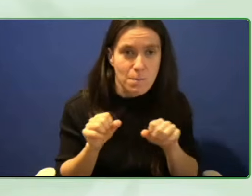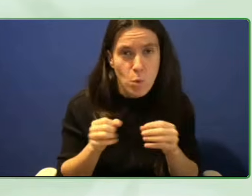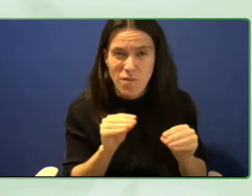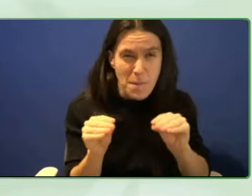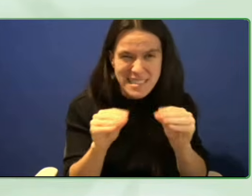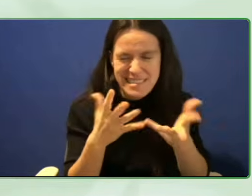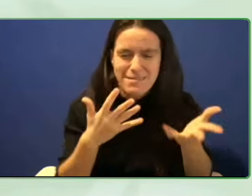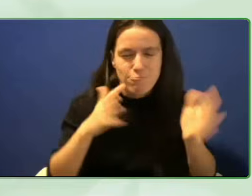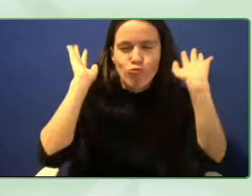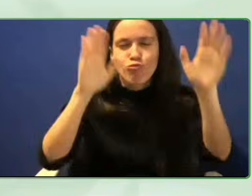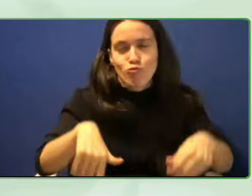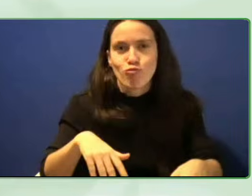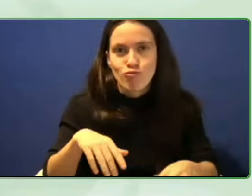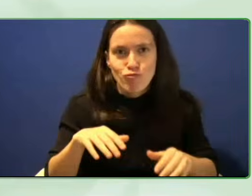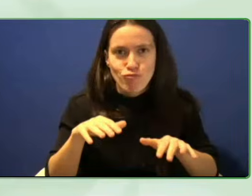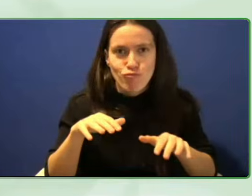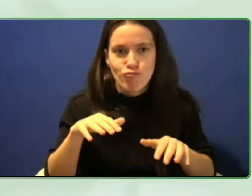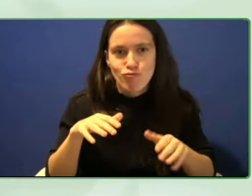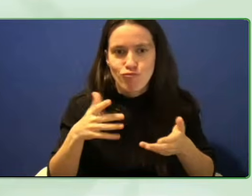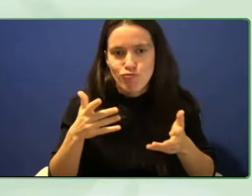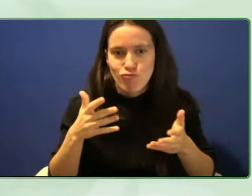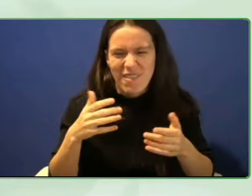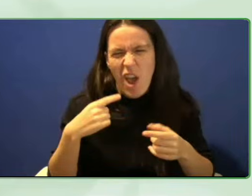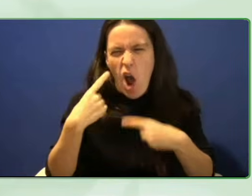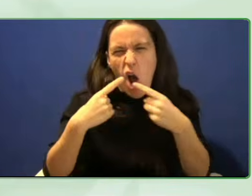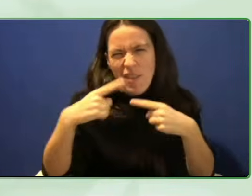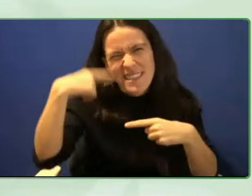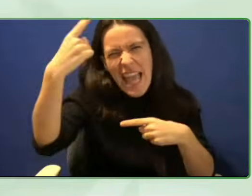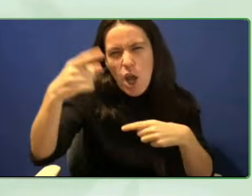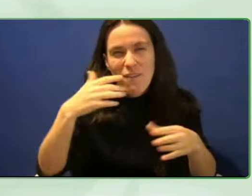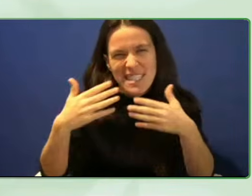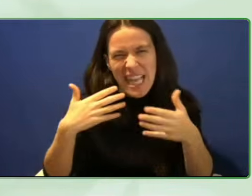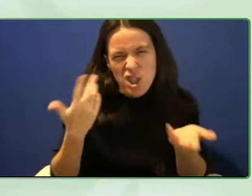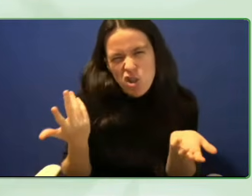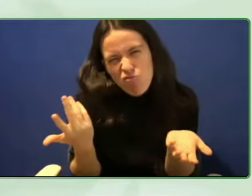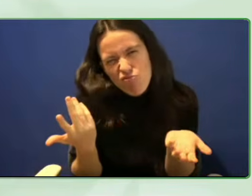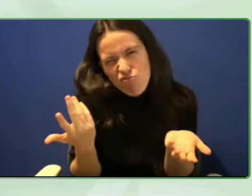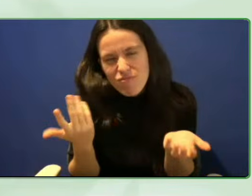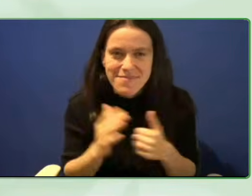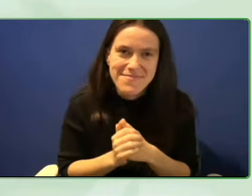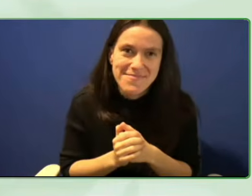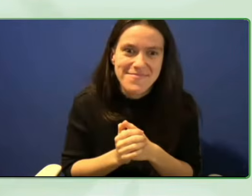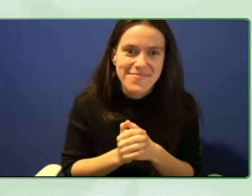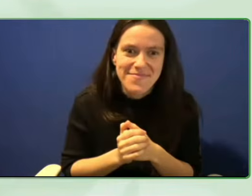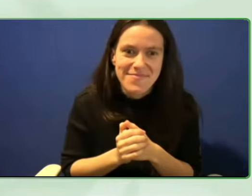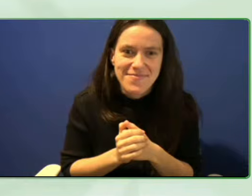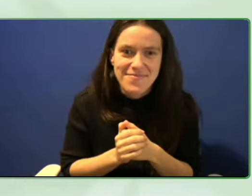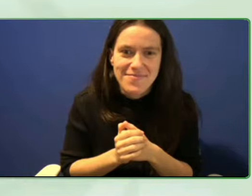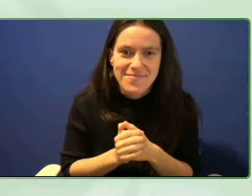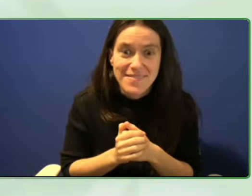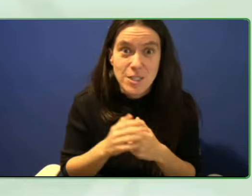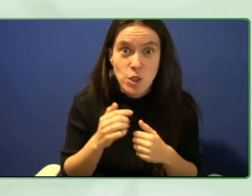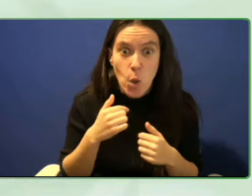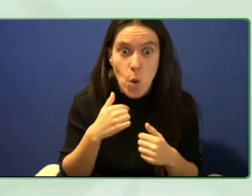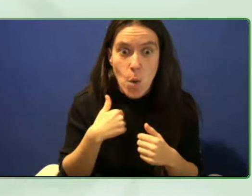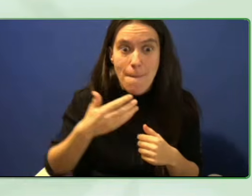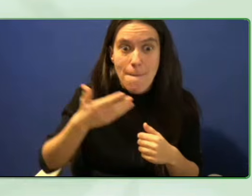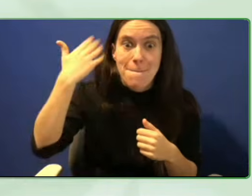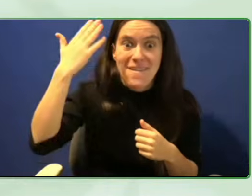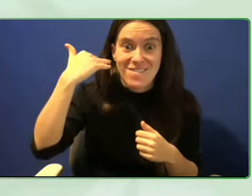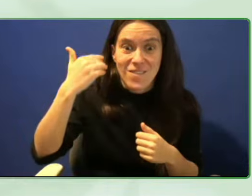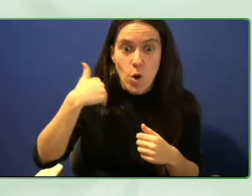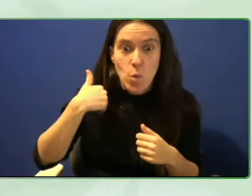another day. Mm-hmm. But it basically meant that we could get access to EU grants and kind of